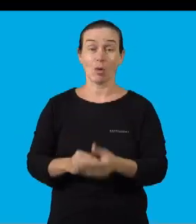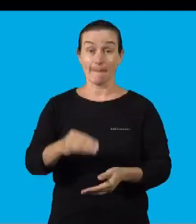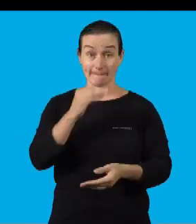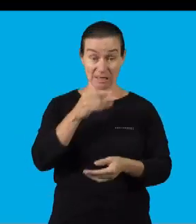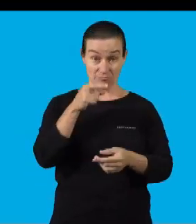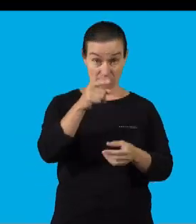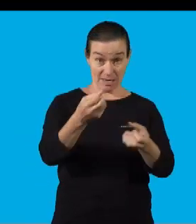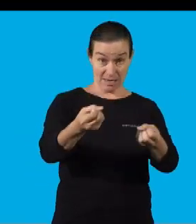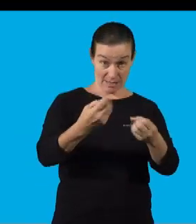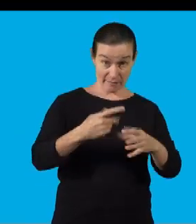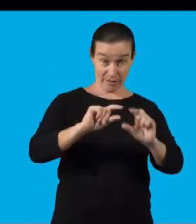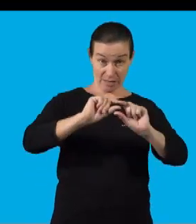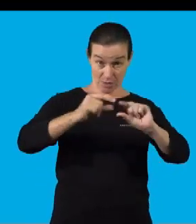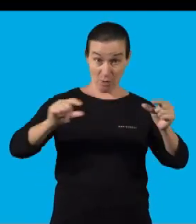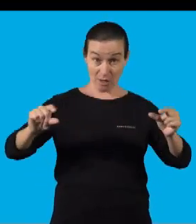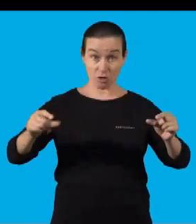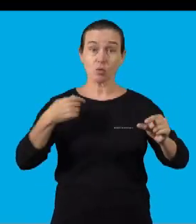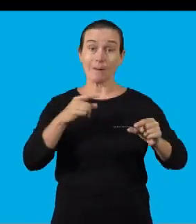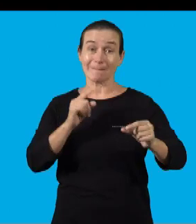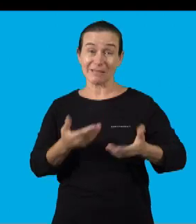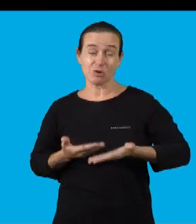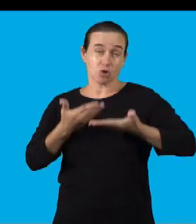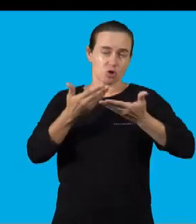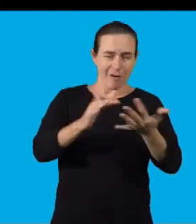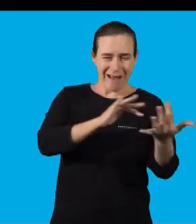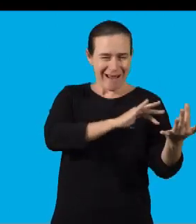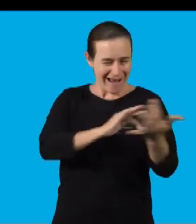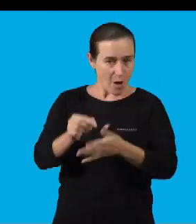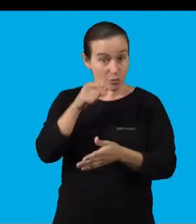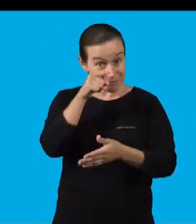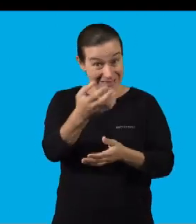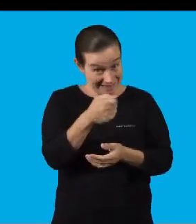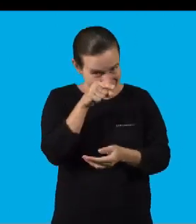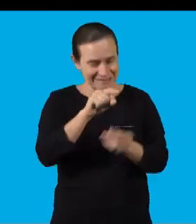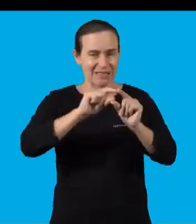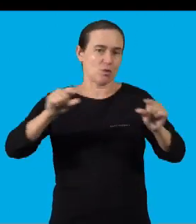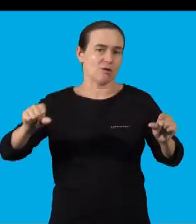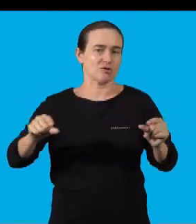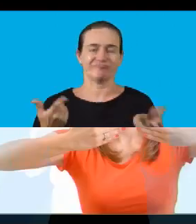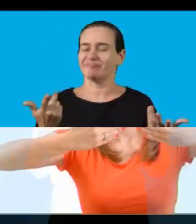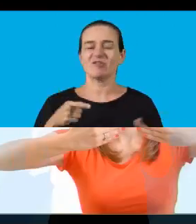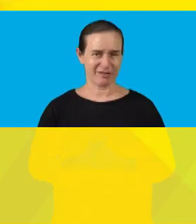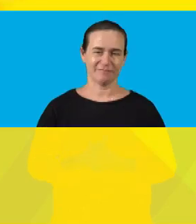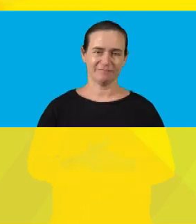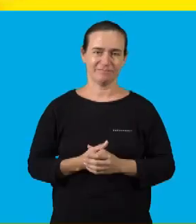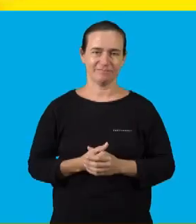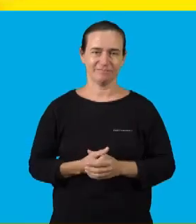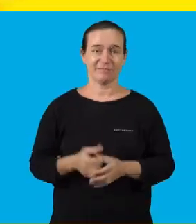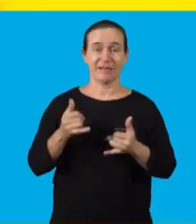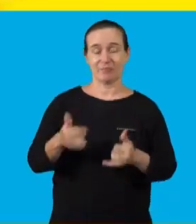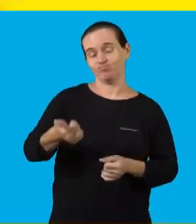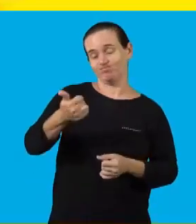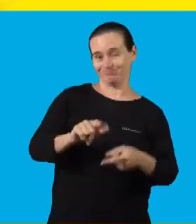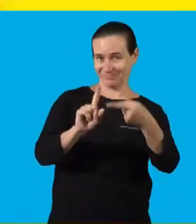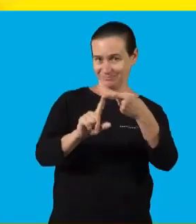the equation is given to us and we need to show how that equation was obtained. Let's get to